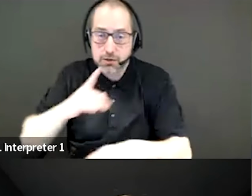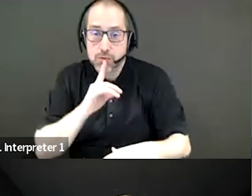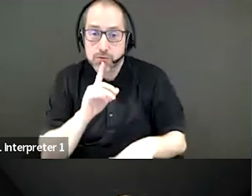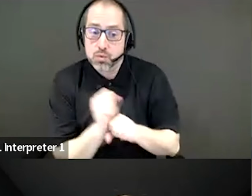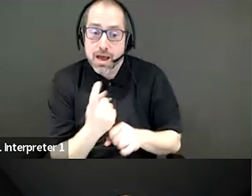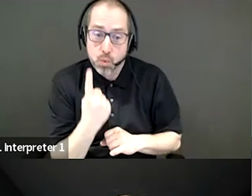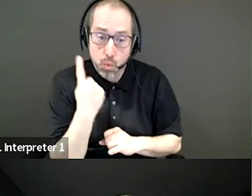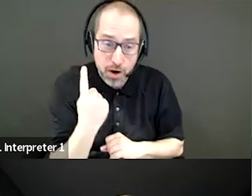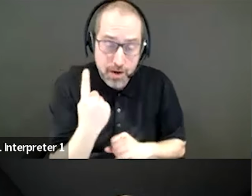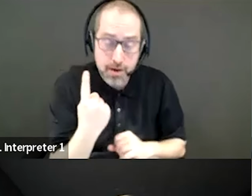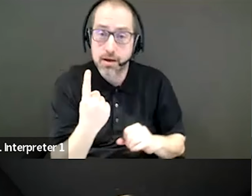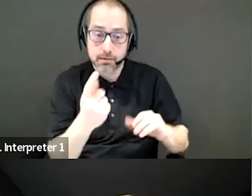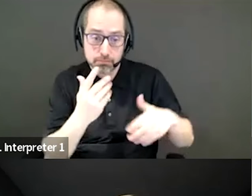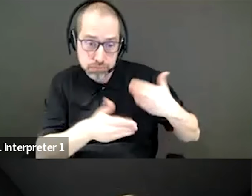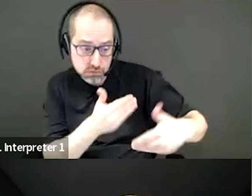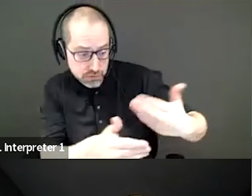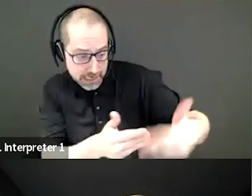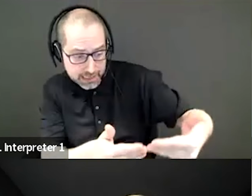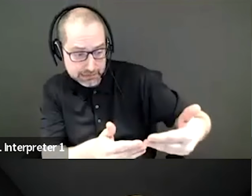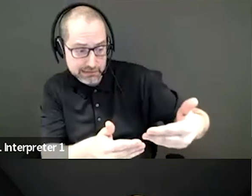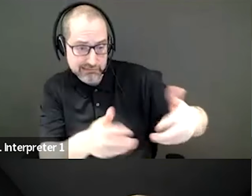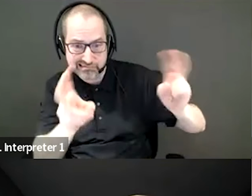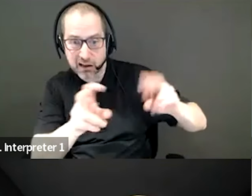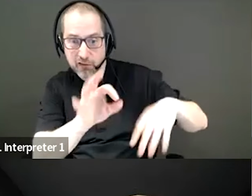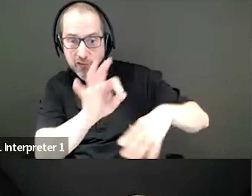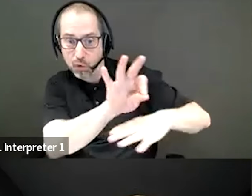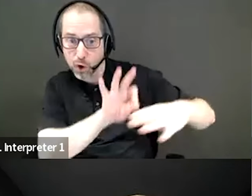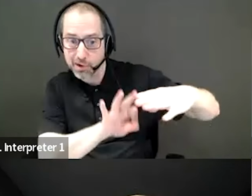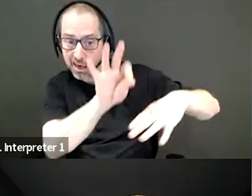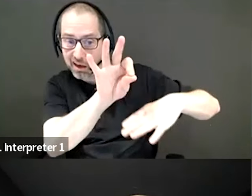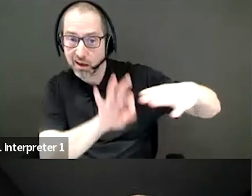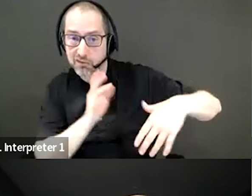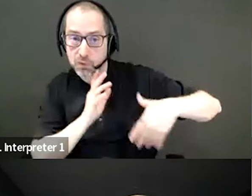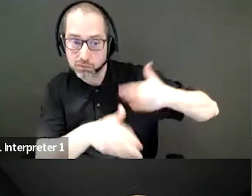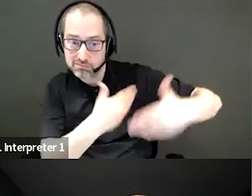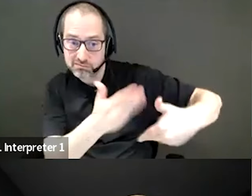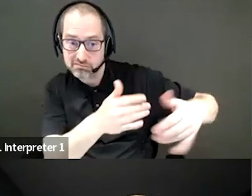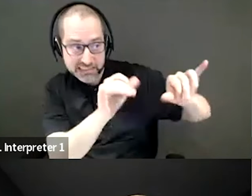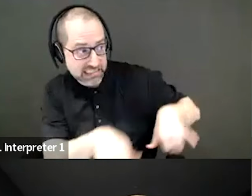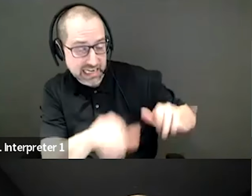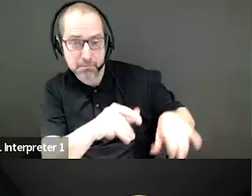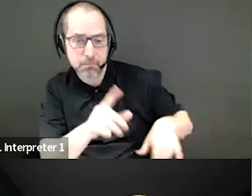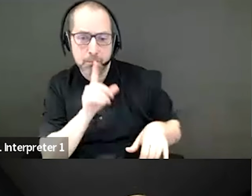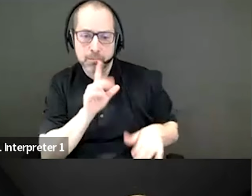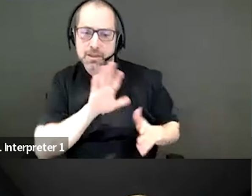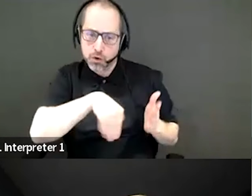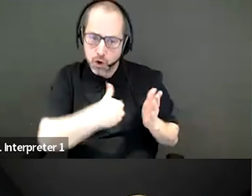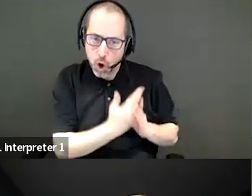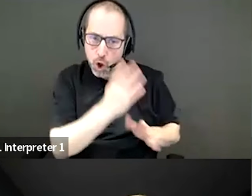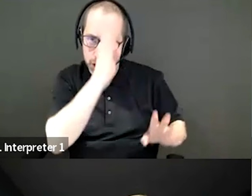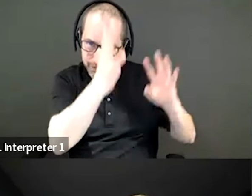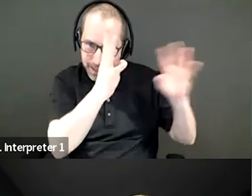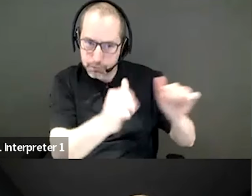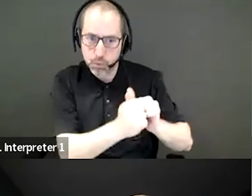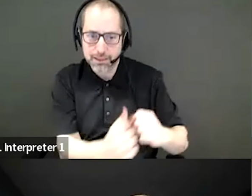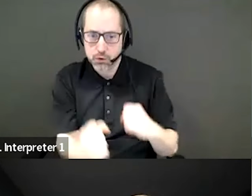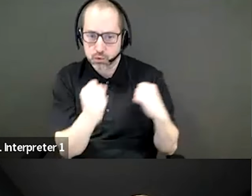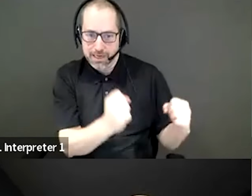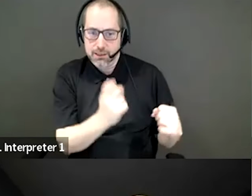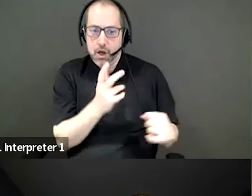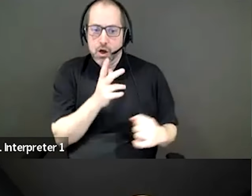that helped inform the creation of any one of the tools. And they were all developed with strengths-based, looking at who's doing it